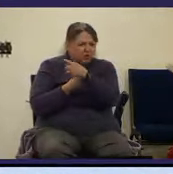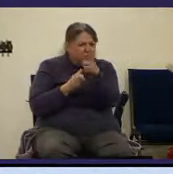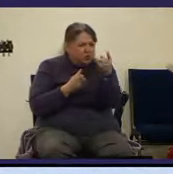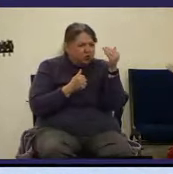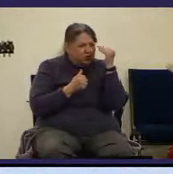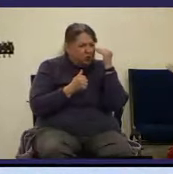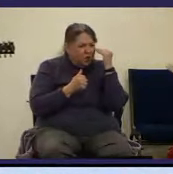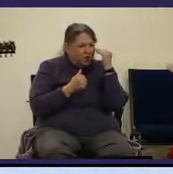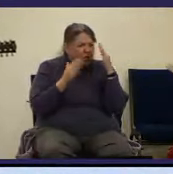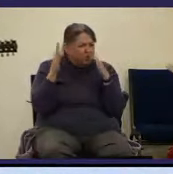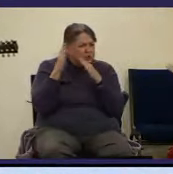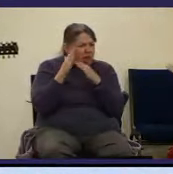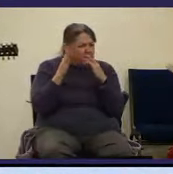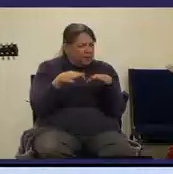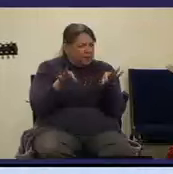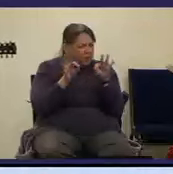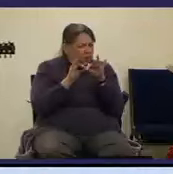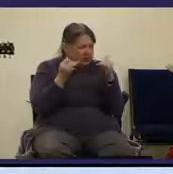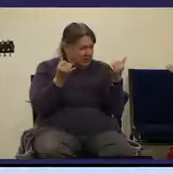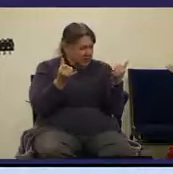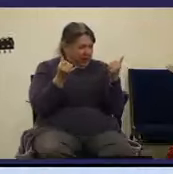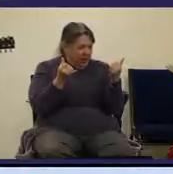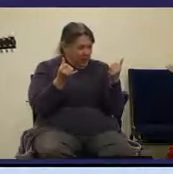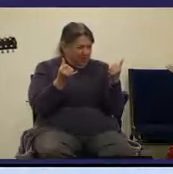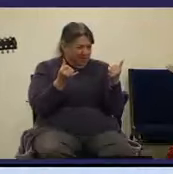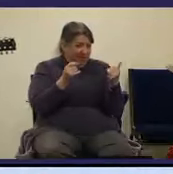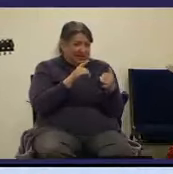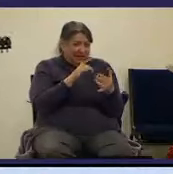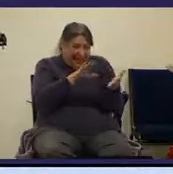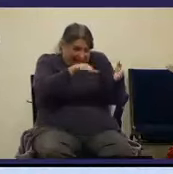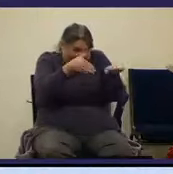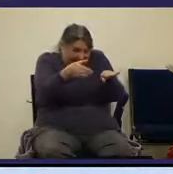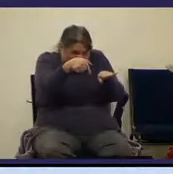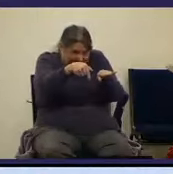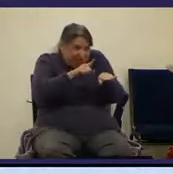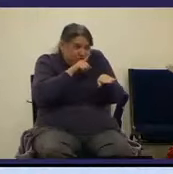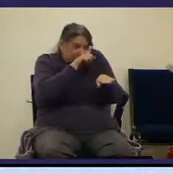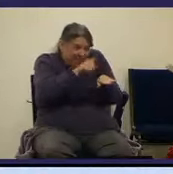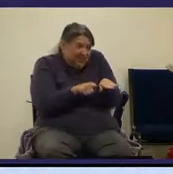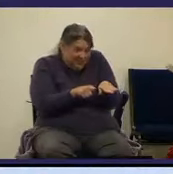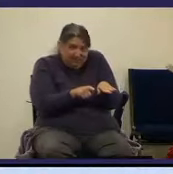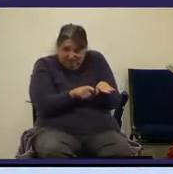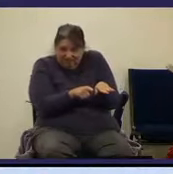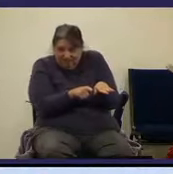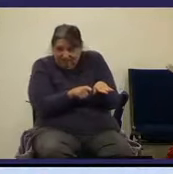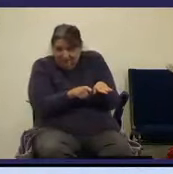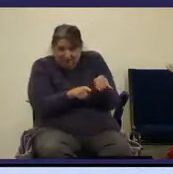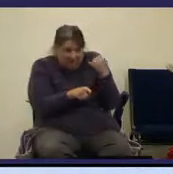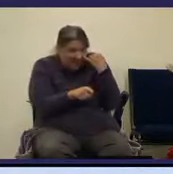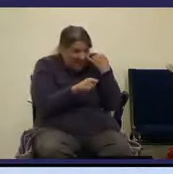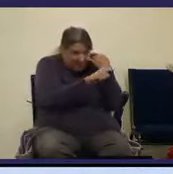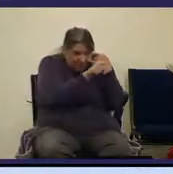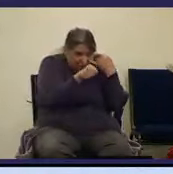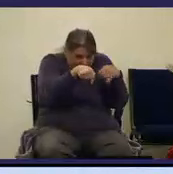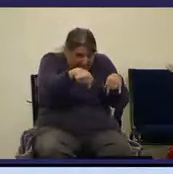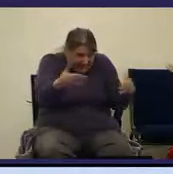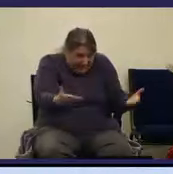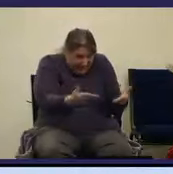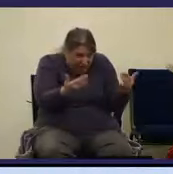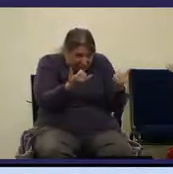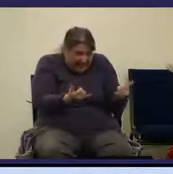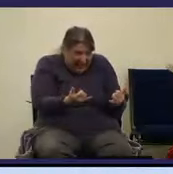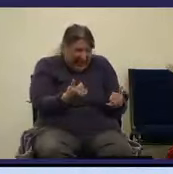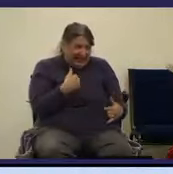as we think about the reality of death? If you're here today and you hope you'll be in